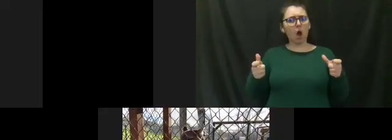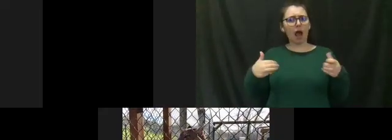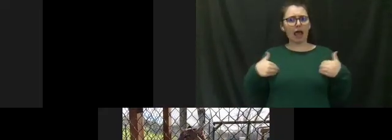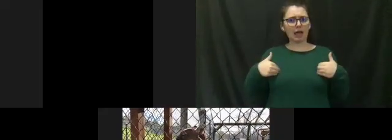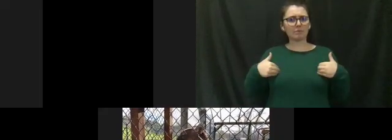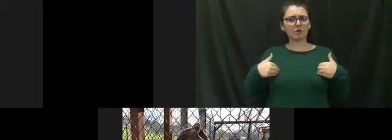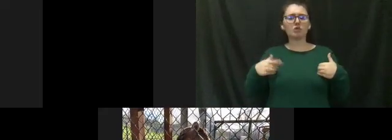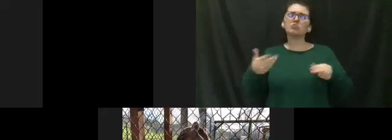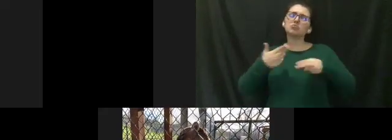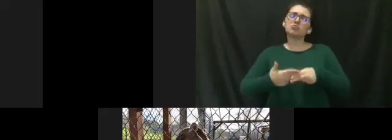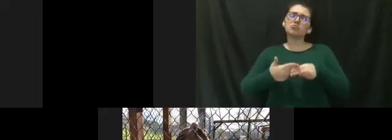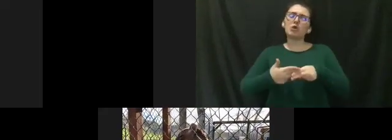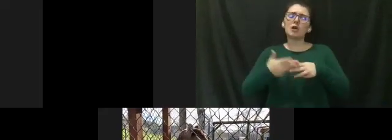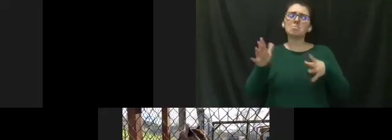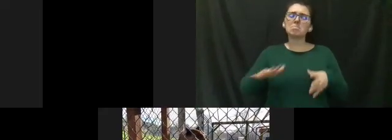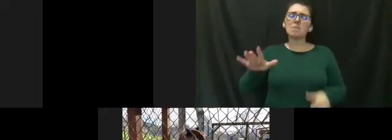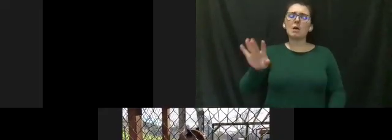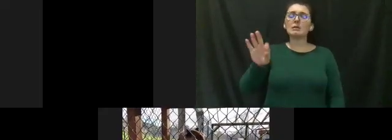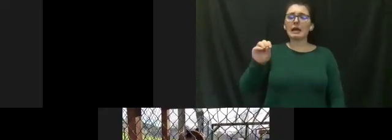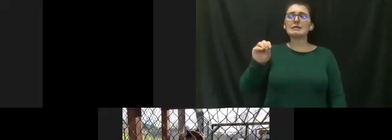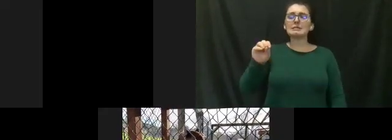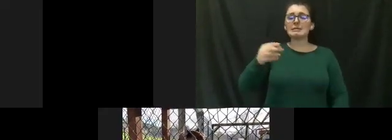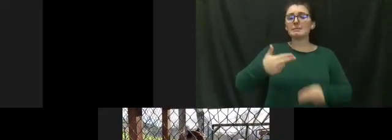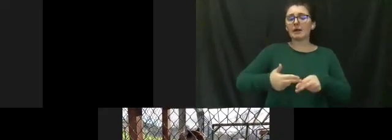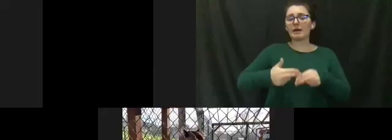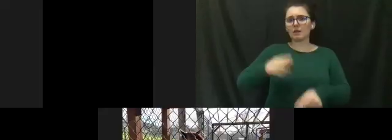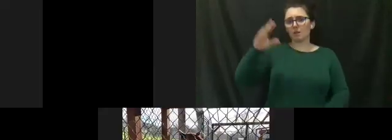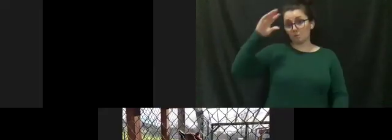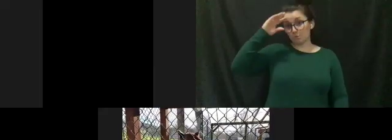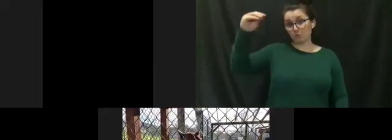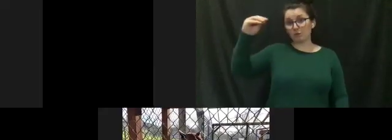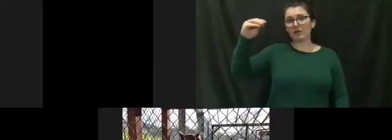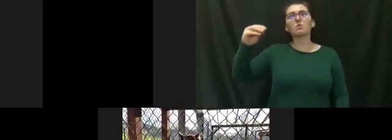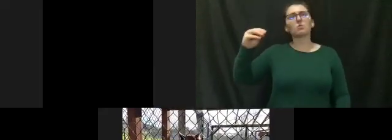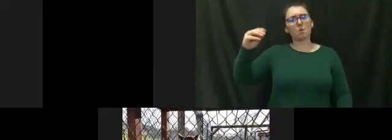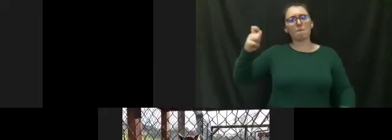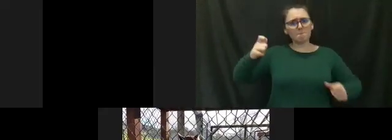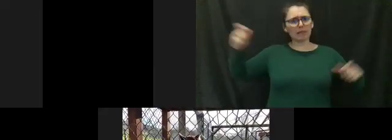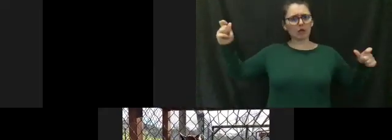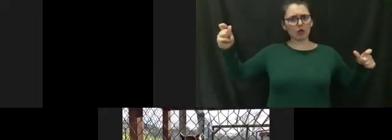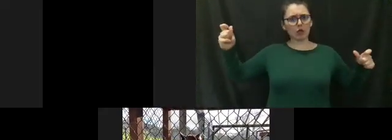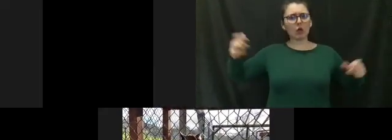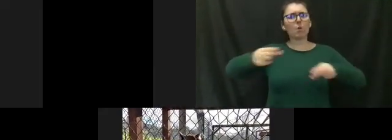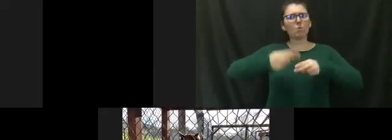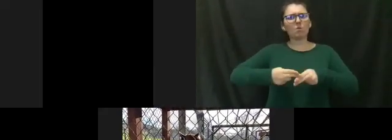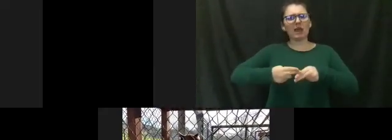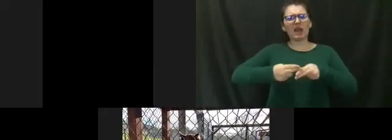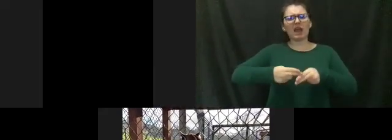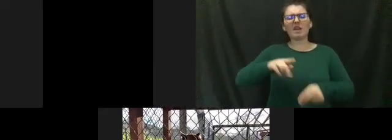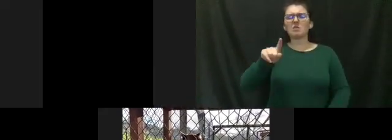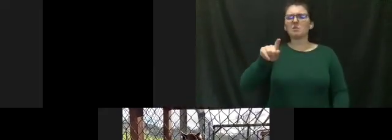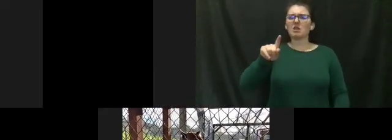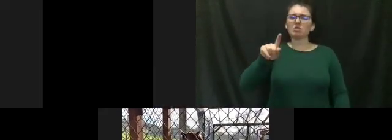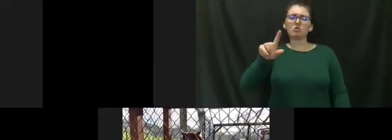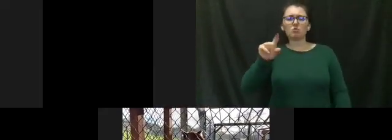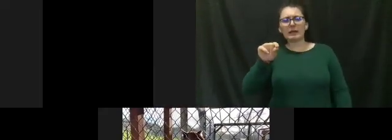weighs about maybe 90 pounds, and the boys are always bigger. The boys can weigh probably around 120, 130.